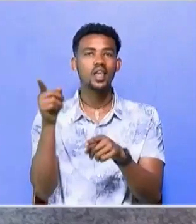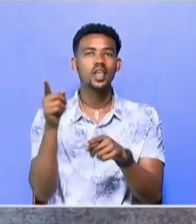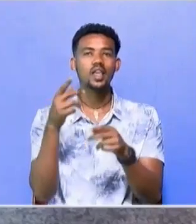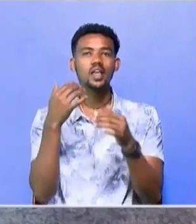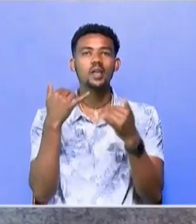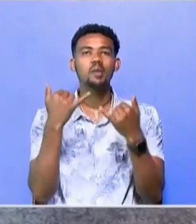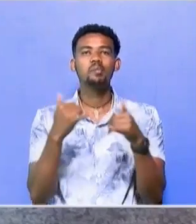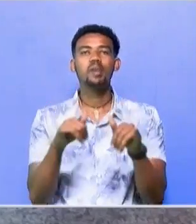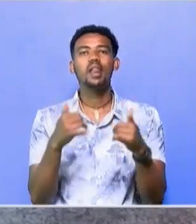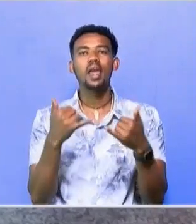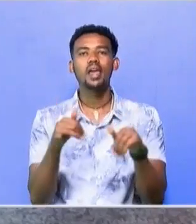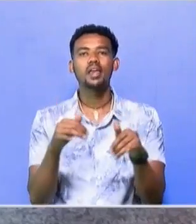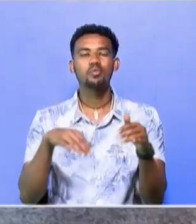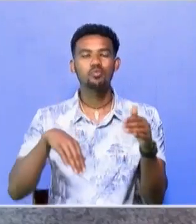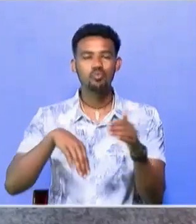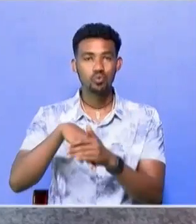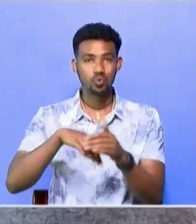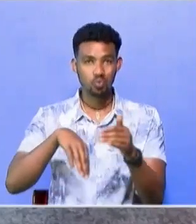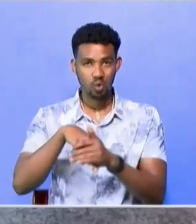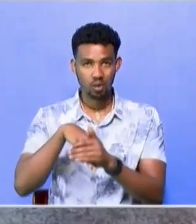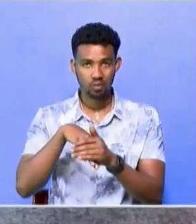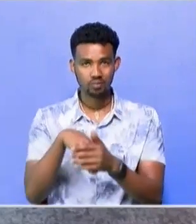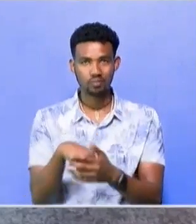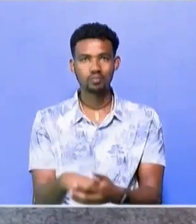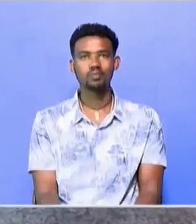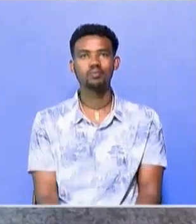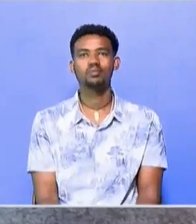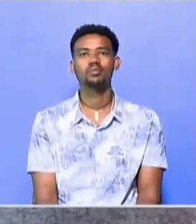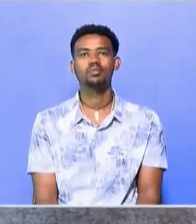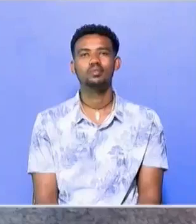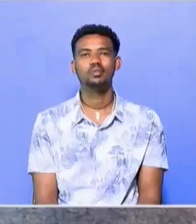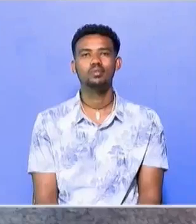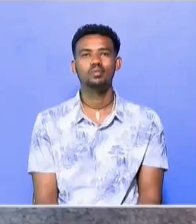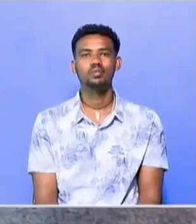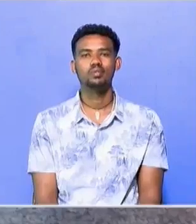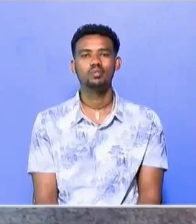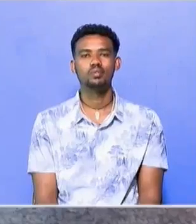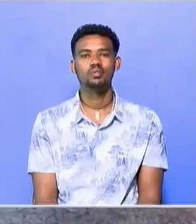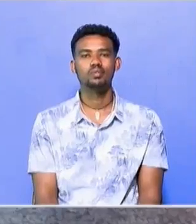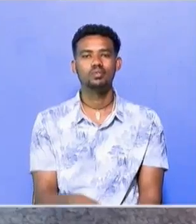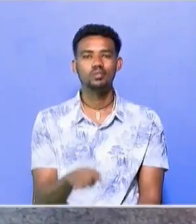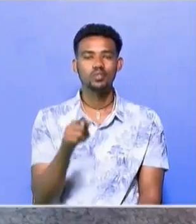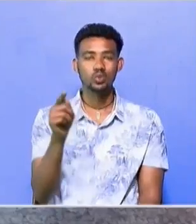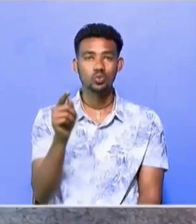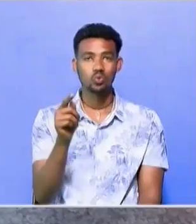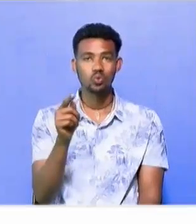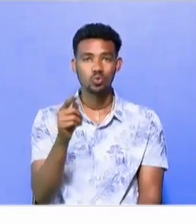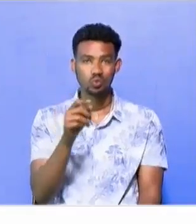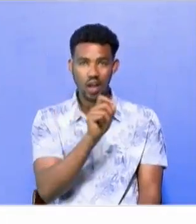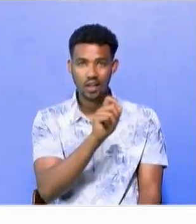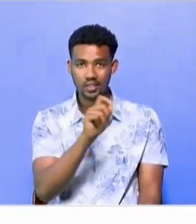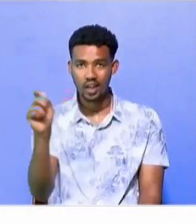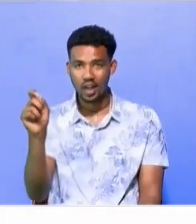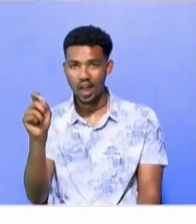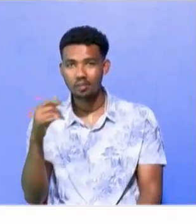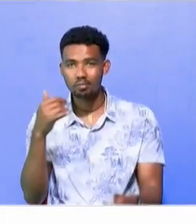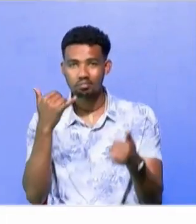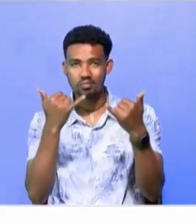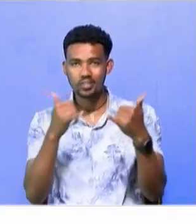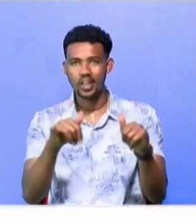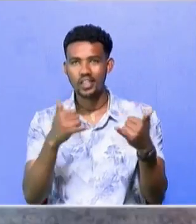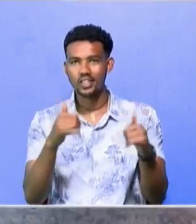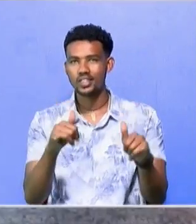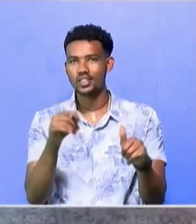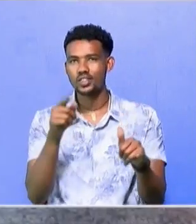football. He is playing football. If you underline